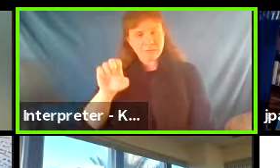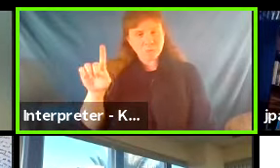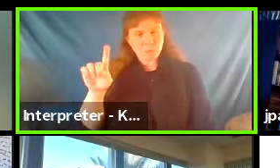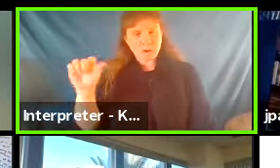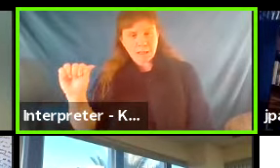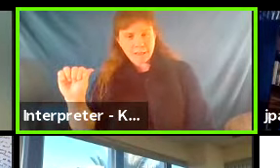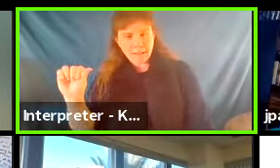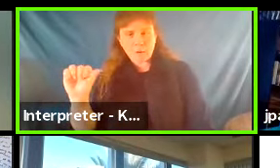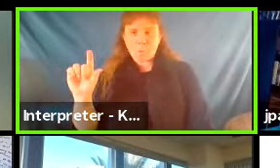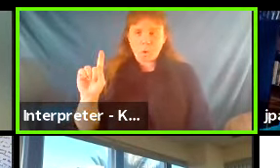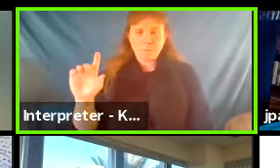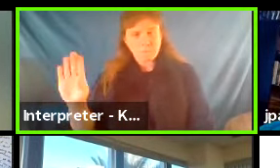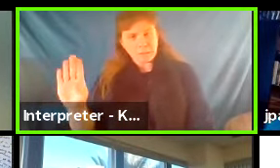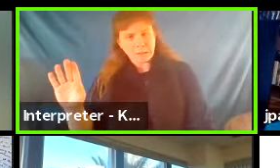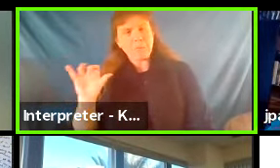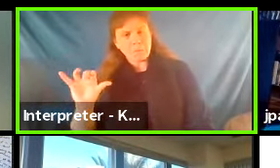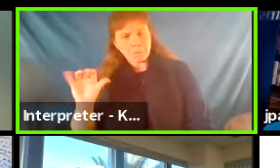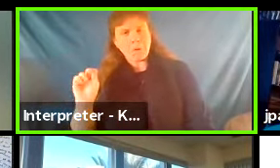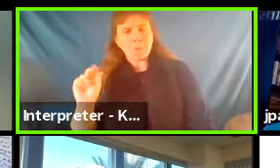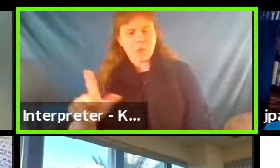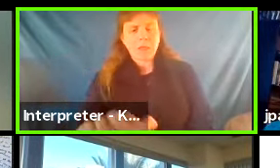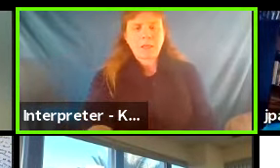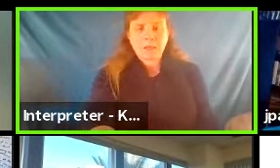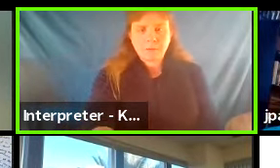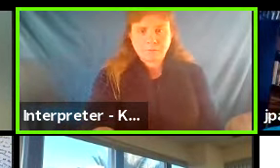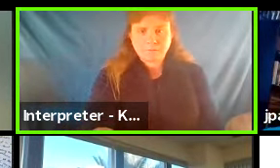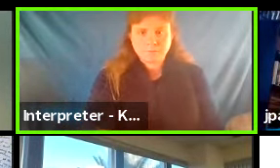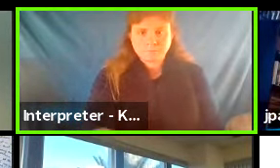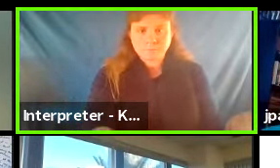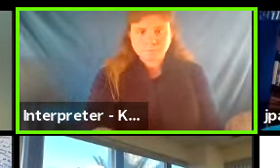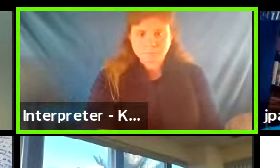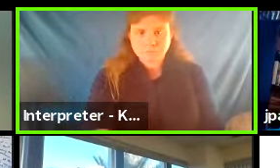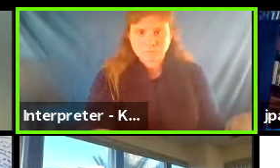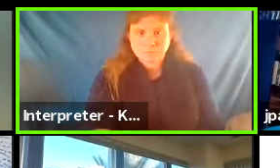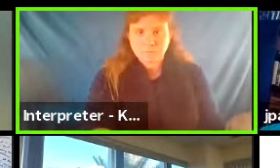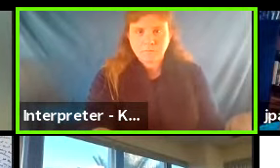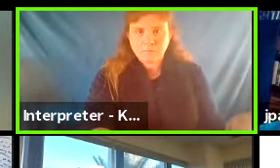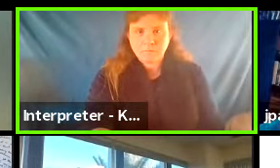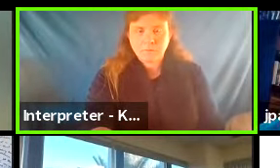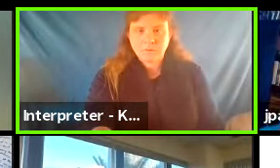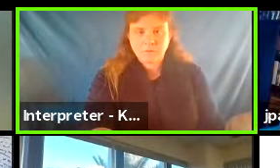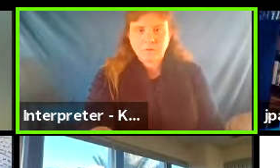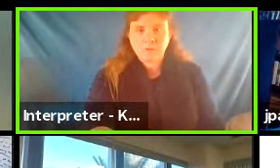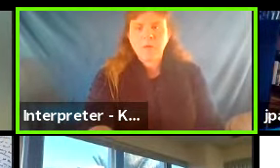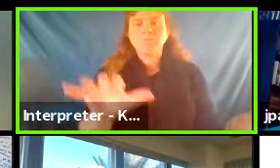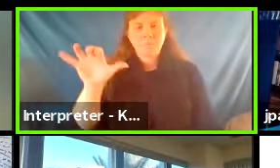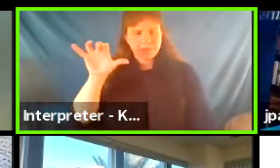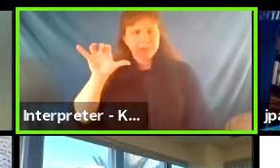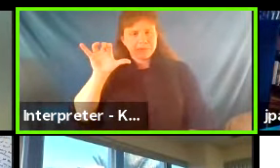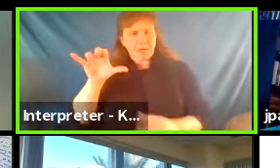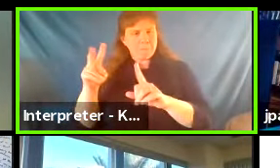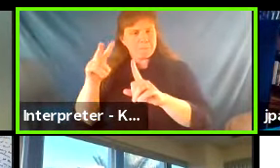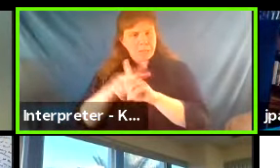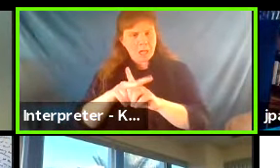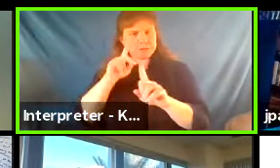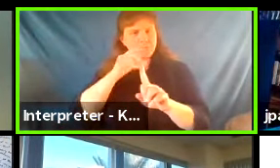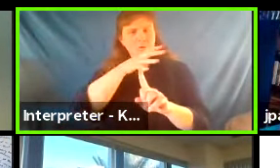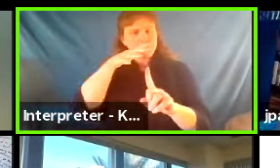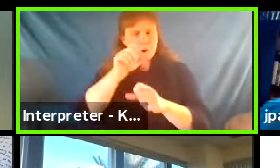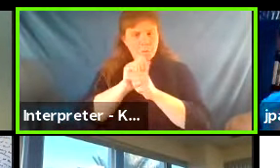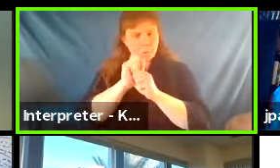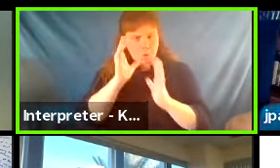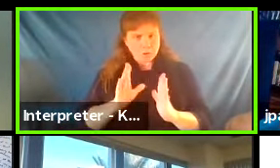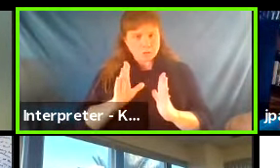1B, okay, now there we are, we're getting to farm workers because implicit in our discussion about